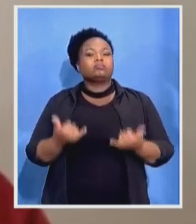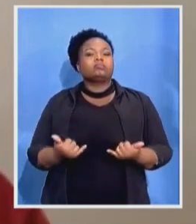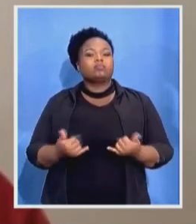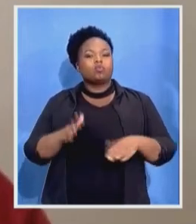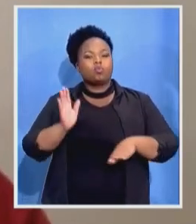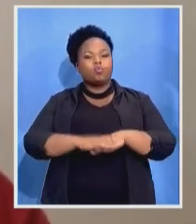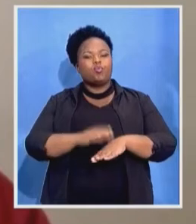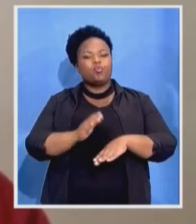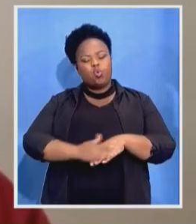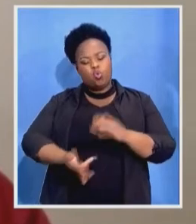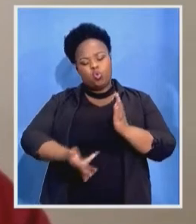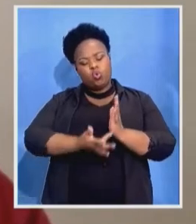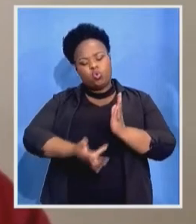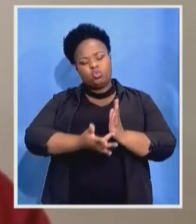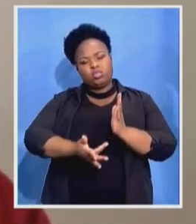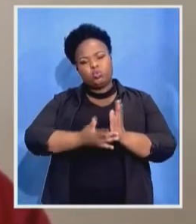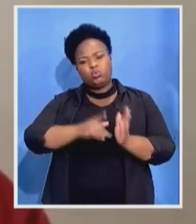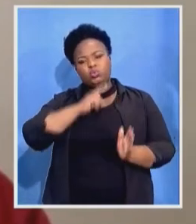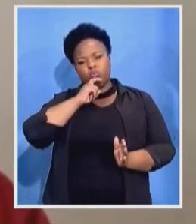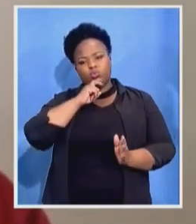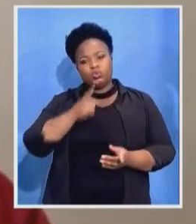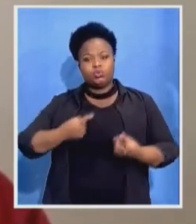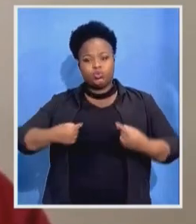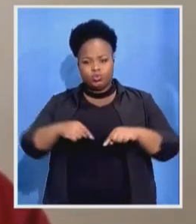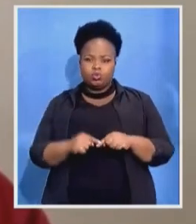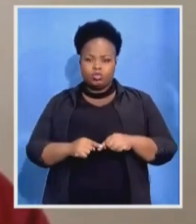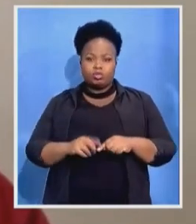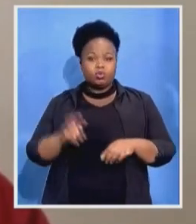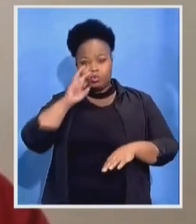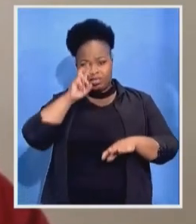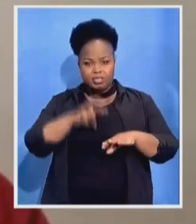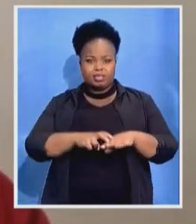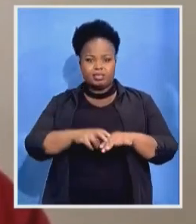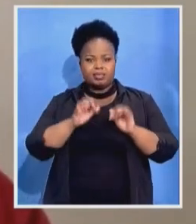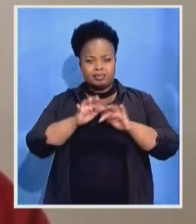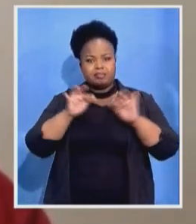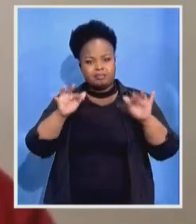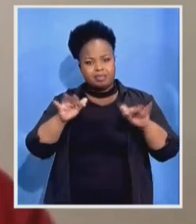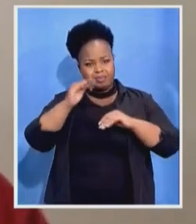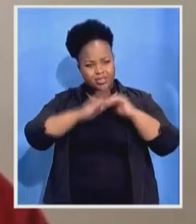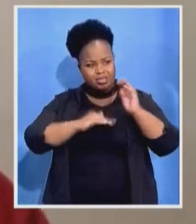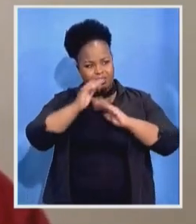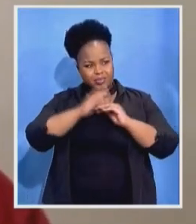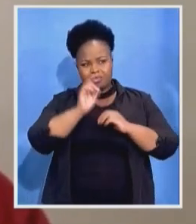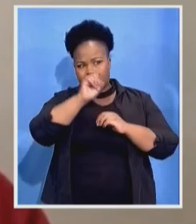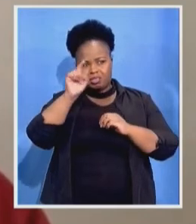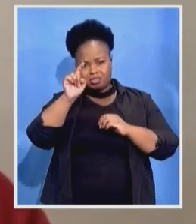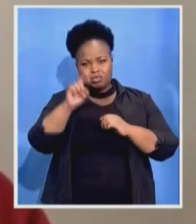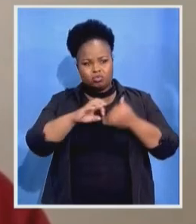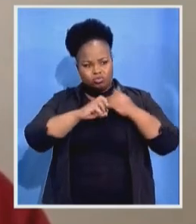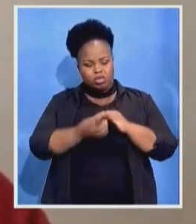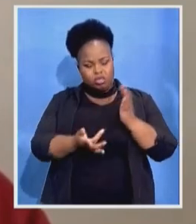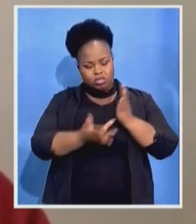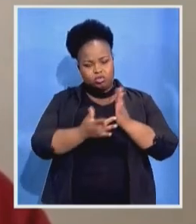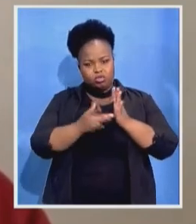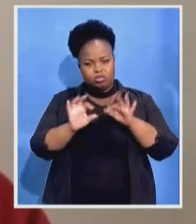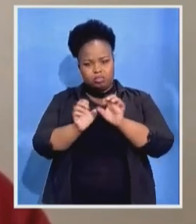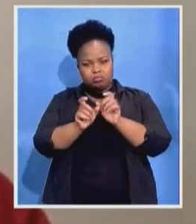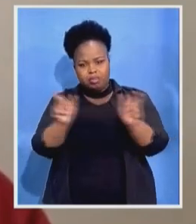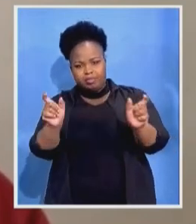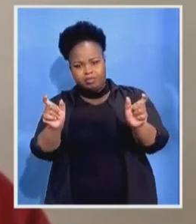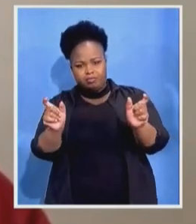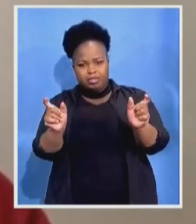infrastructure to bridge the digital divide, close the gap in access to information and